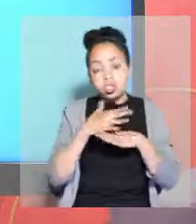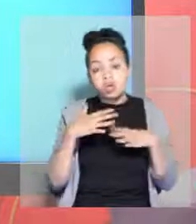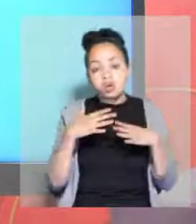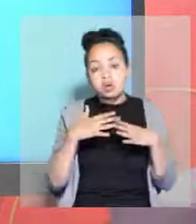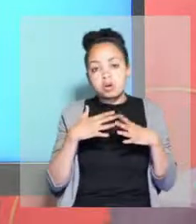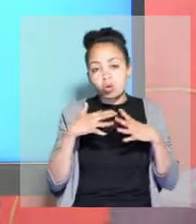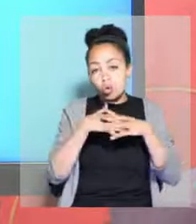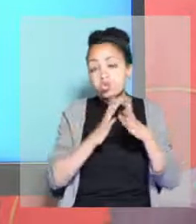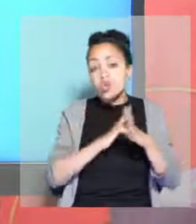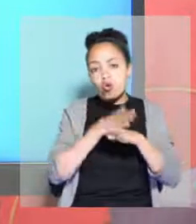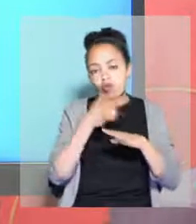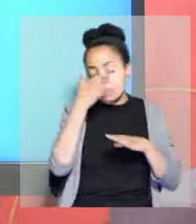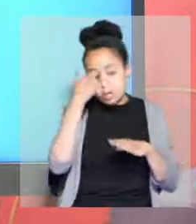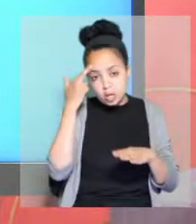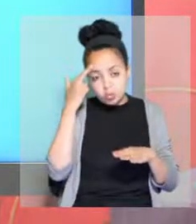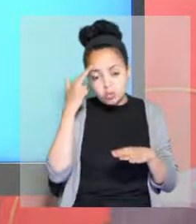crossover.